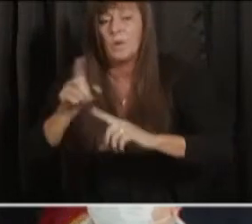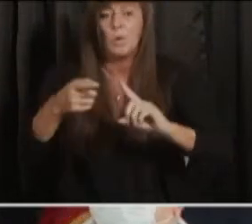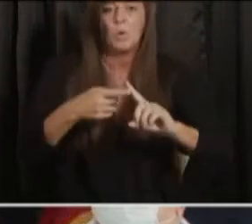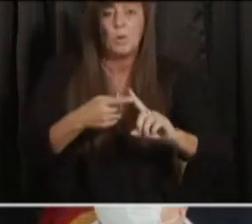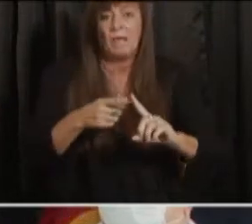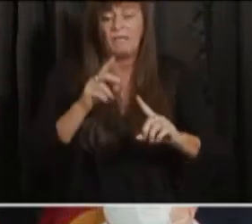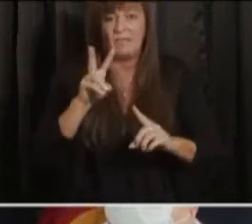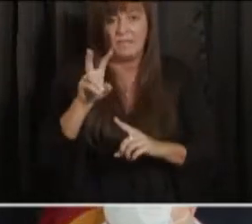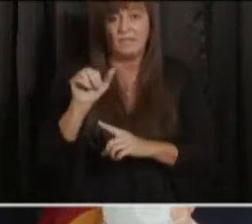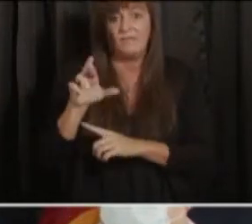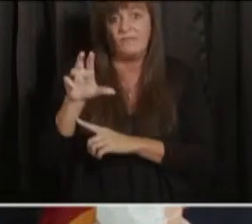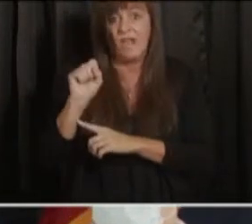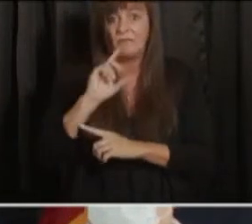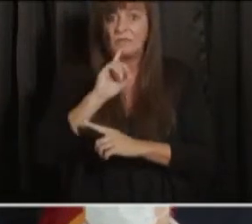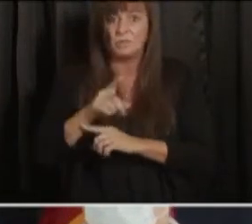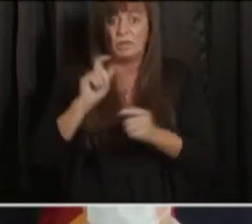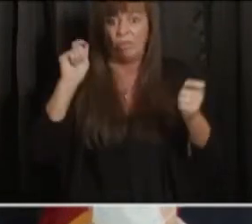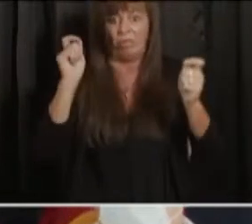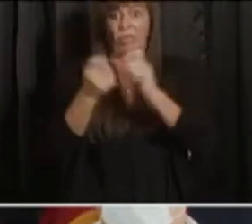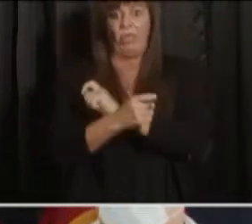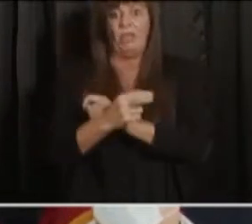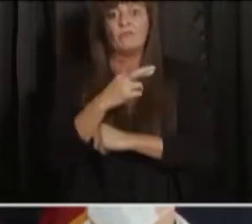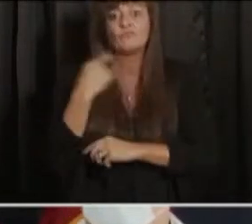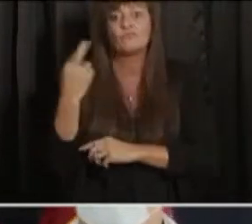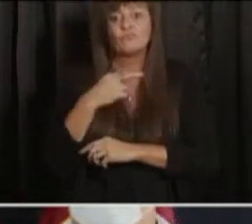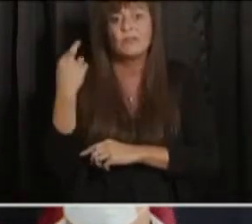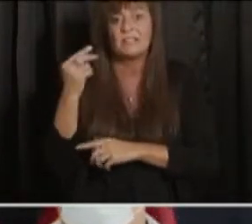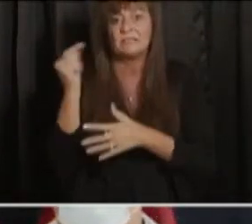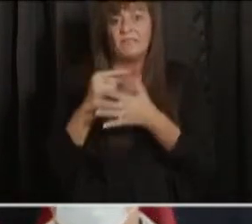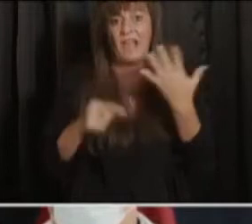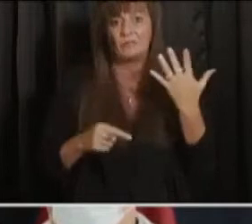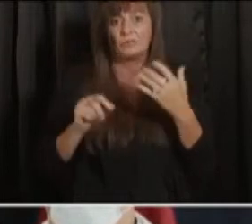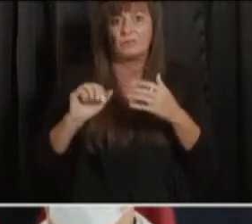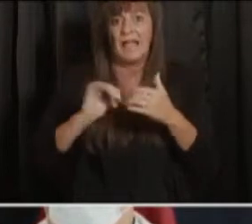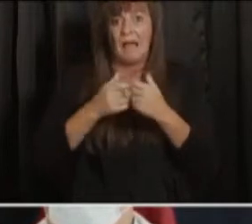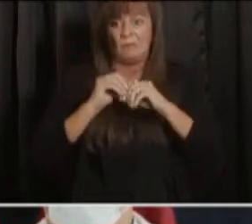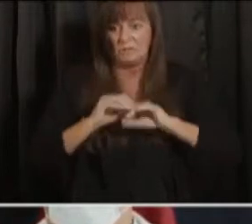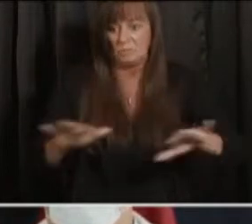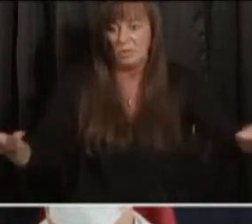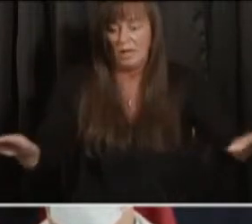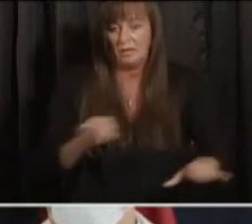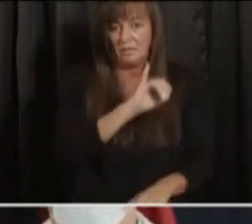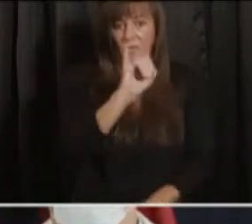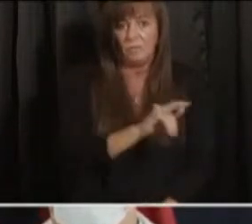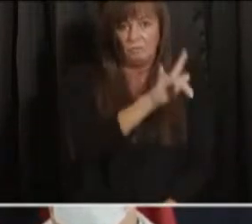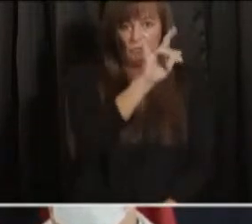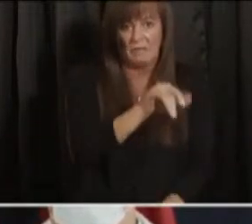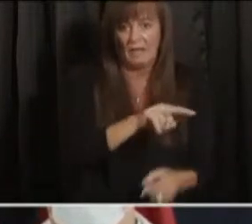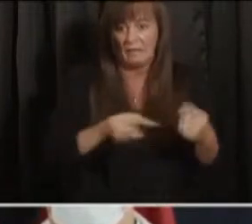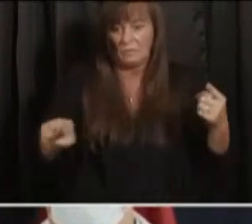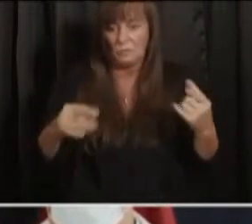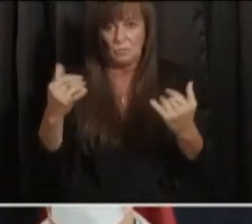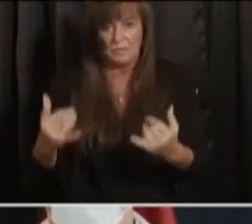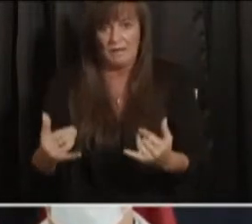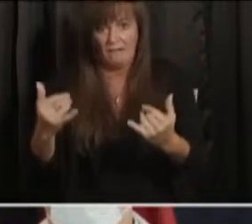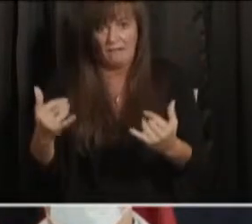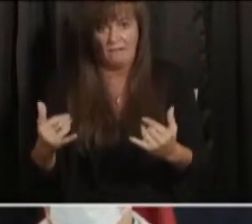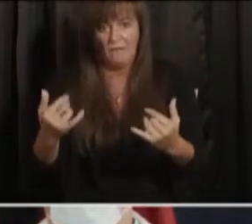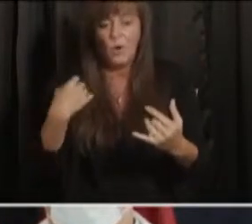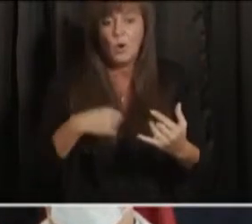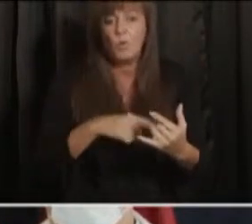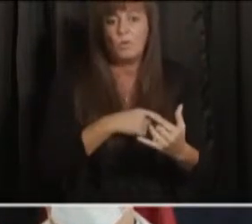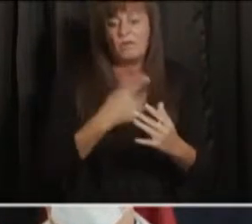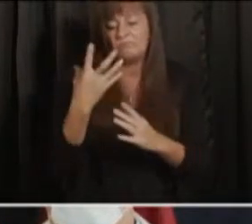virus really changed the risk factors of the virus and how it spread, July through now, we have